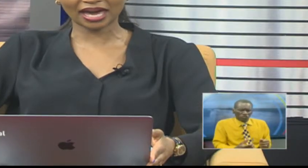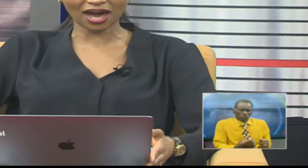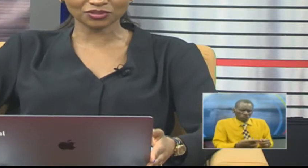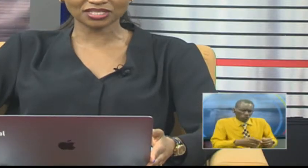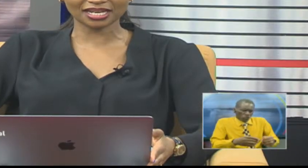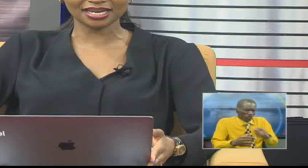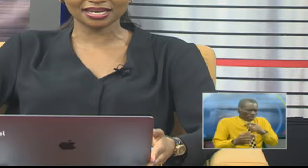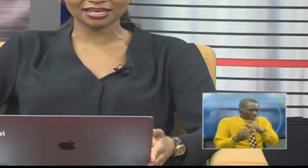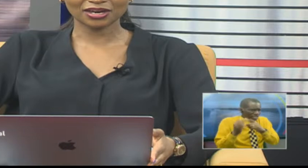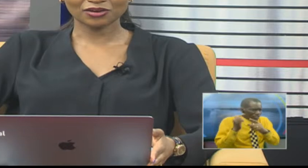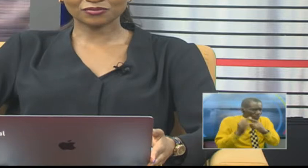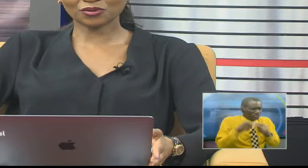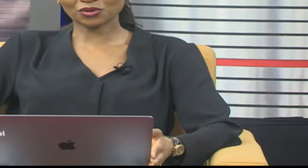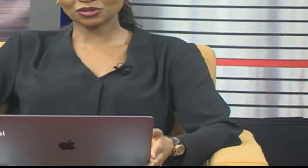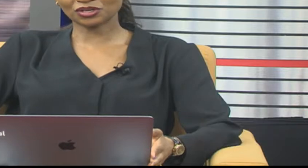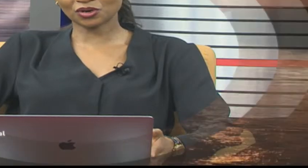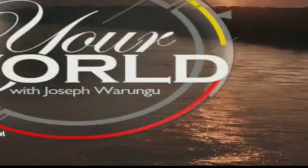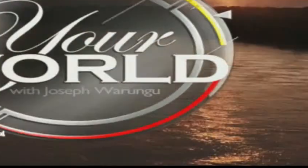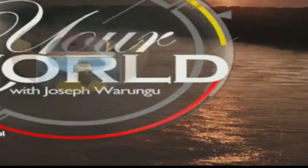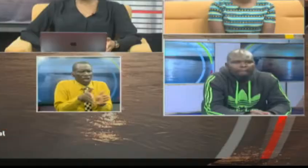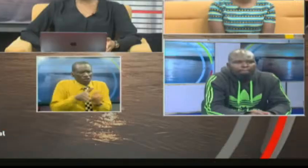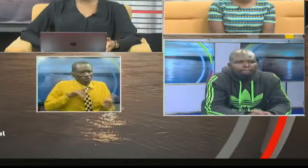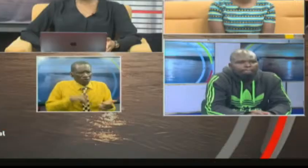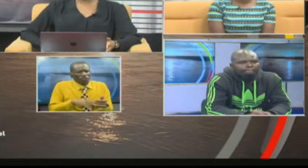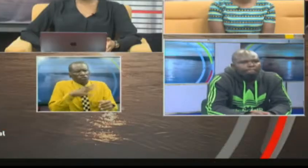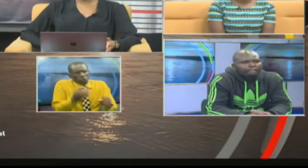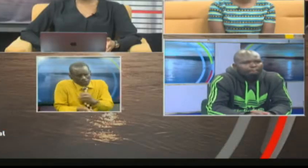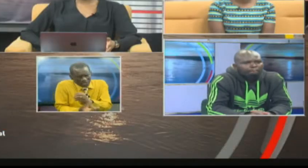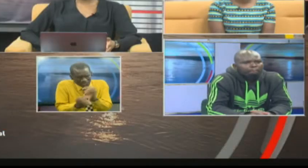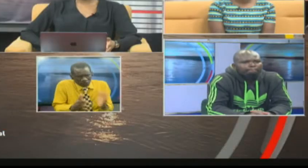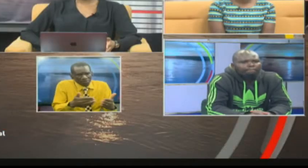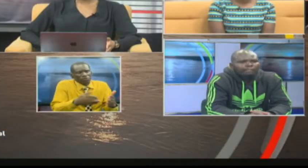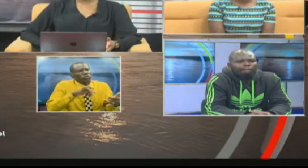wife, counseling for your marriage?